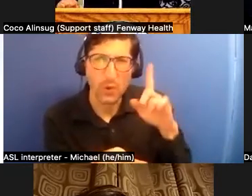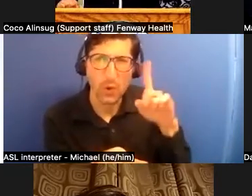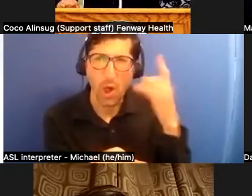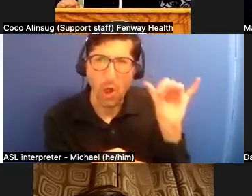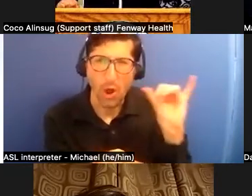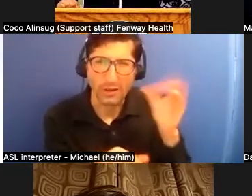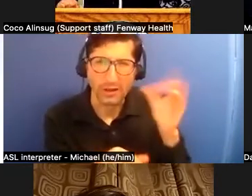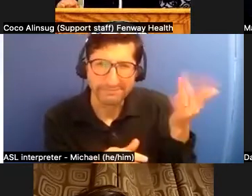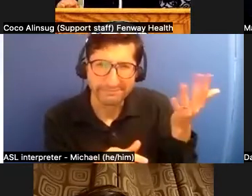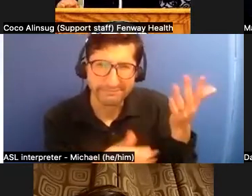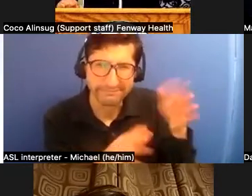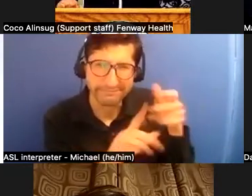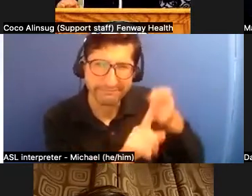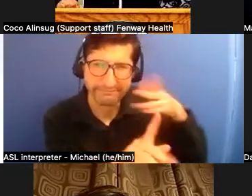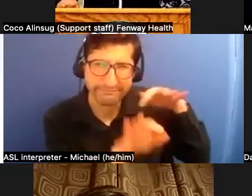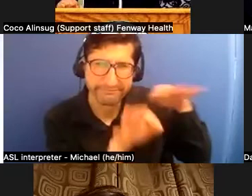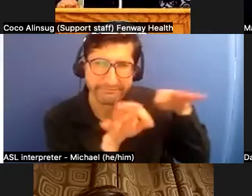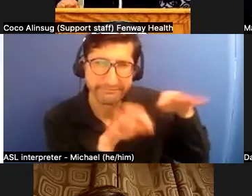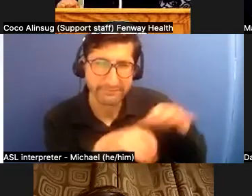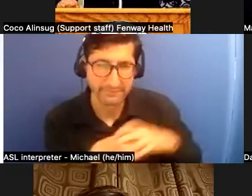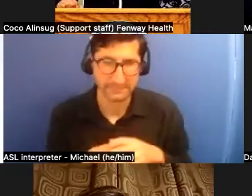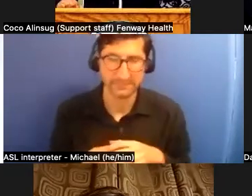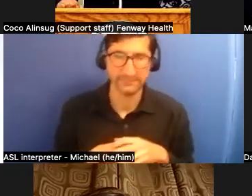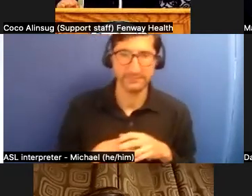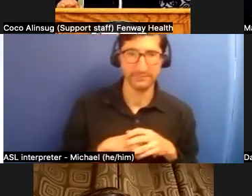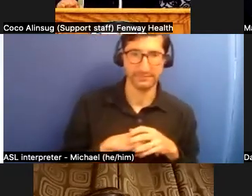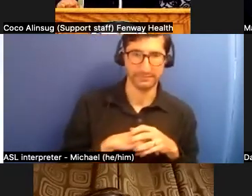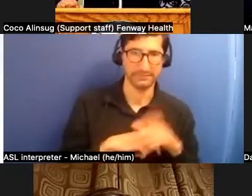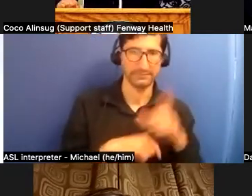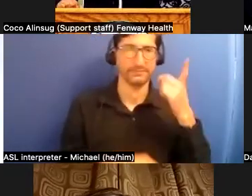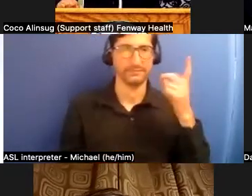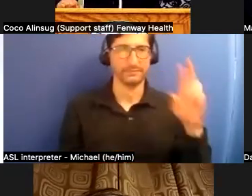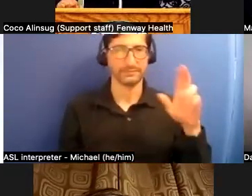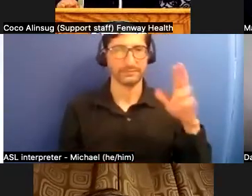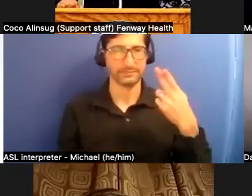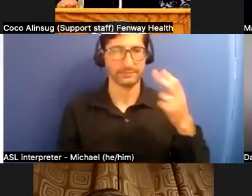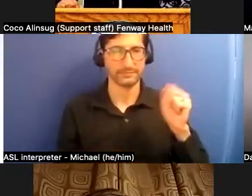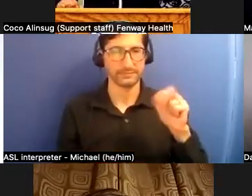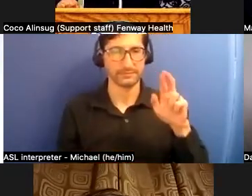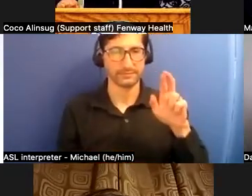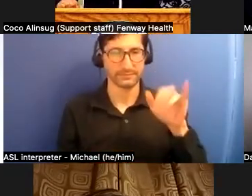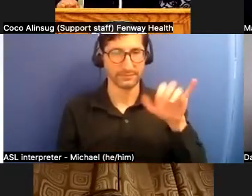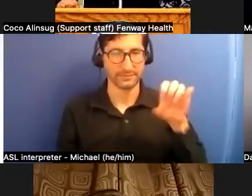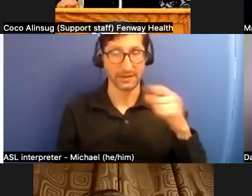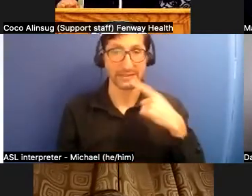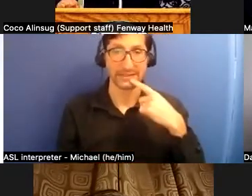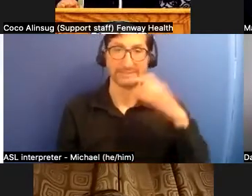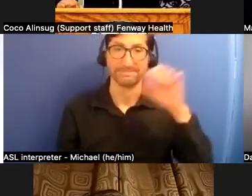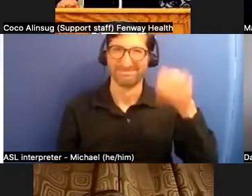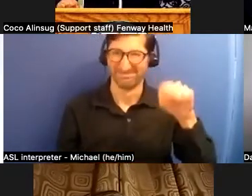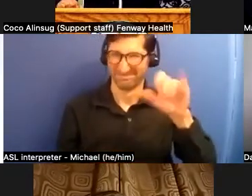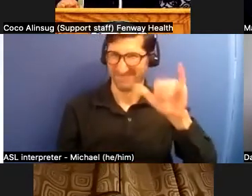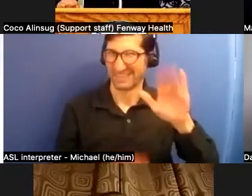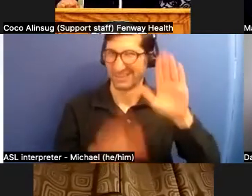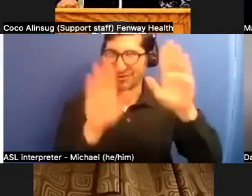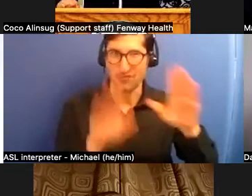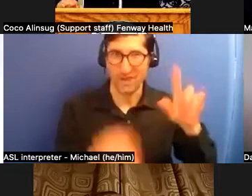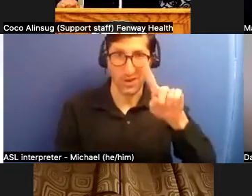it? Yes, I think that it's a great question. And it's also a very community specific